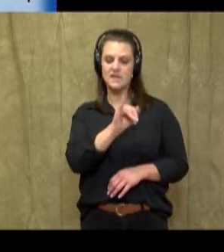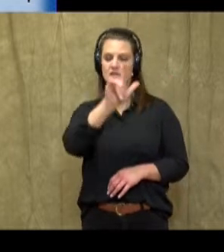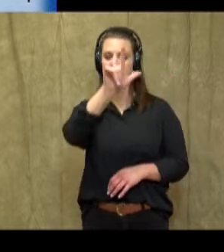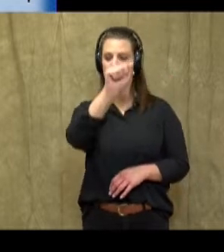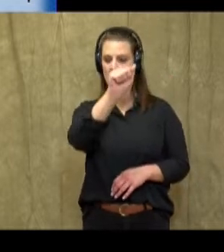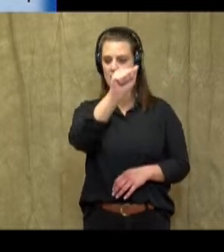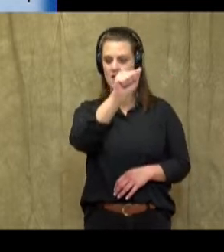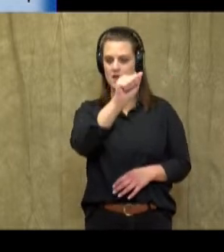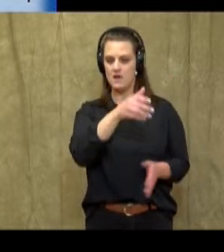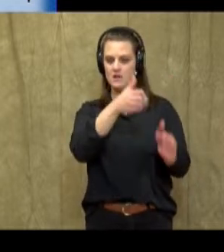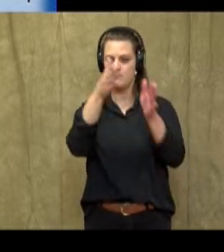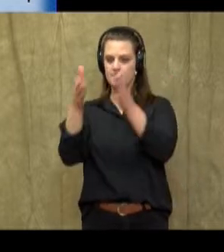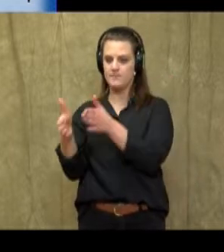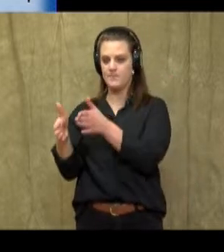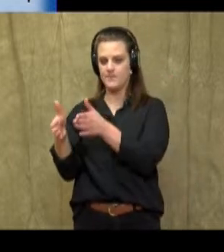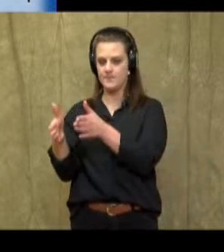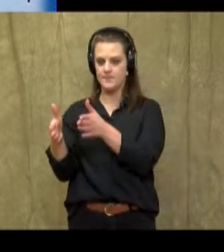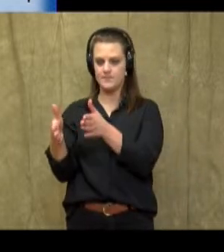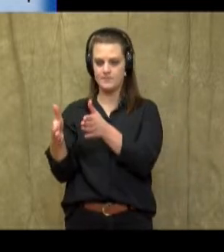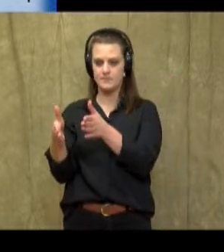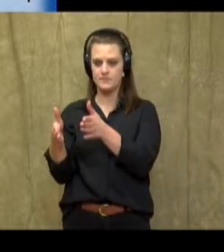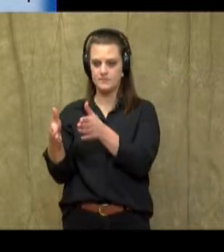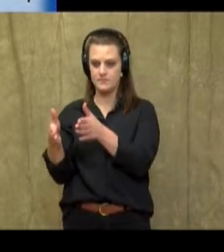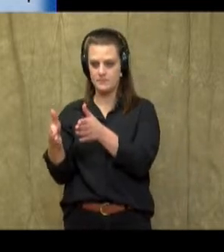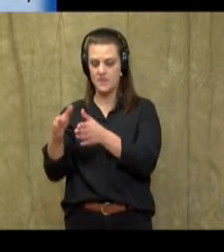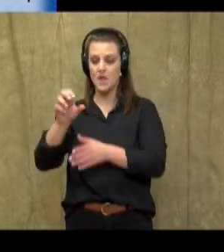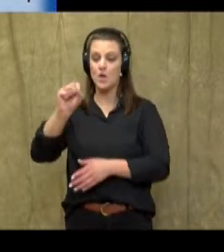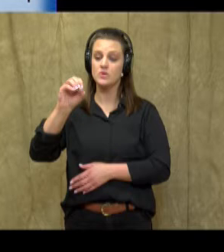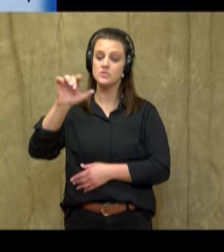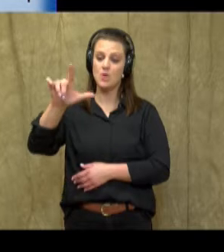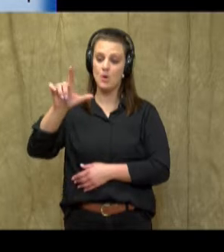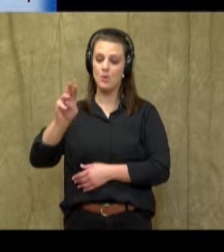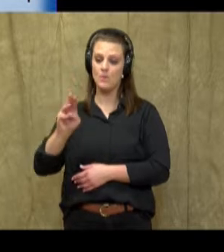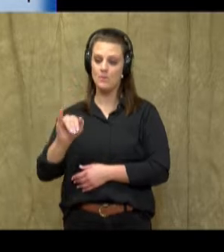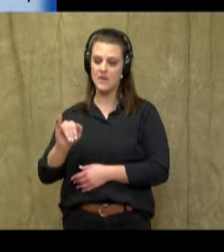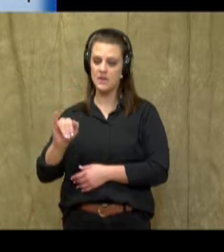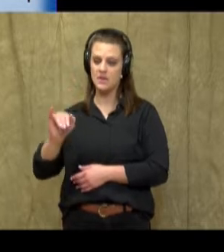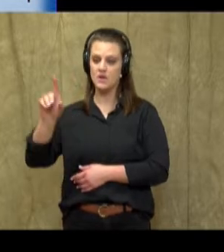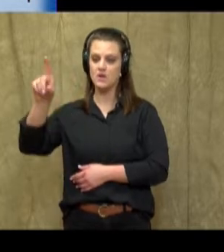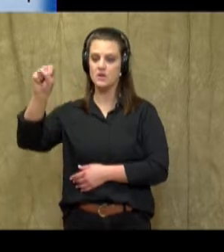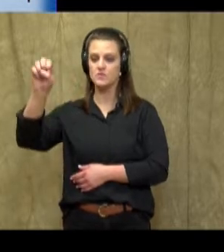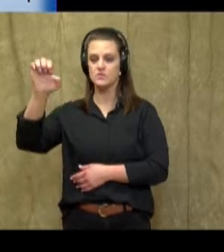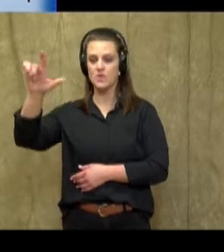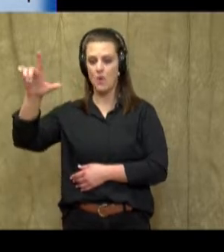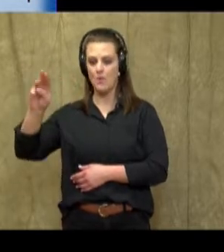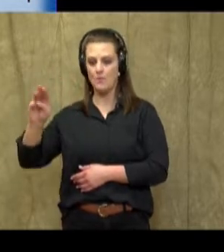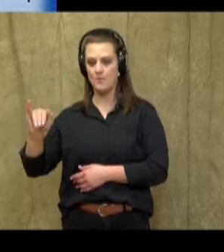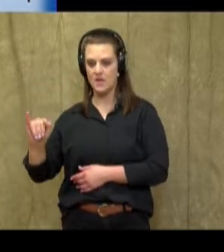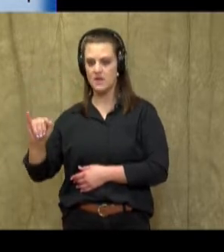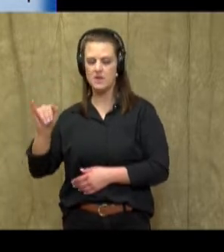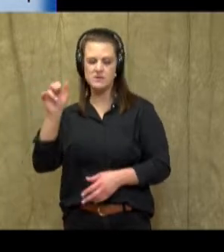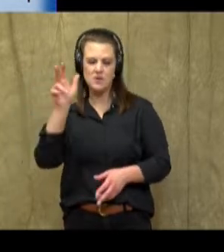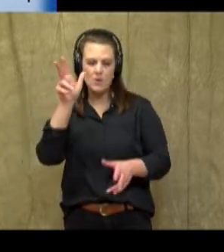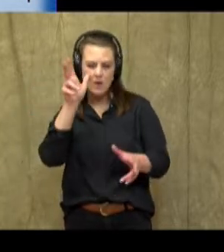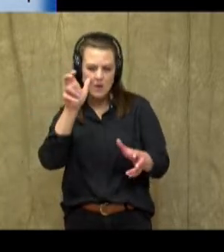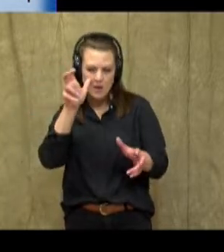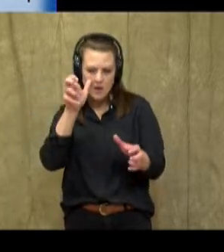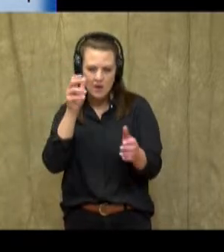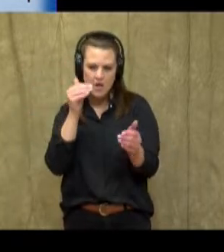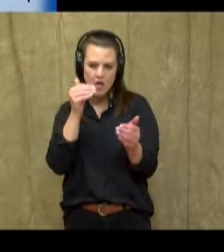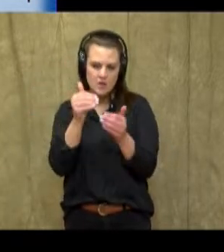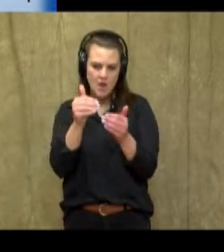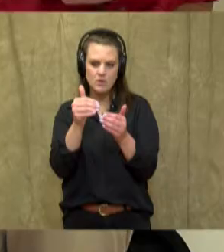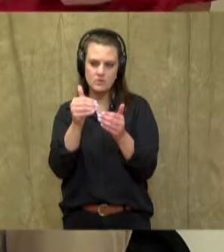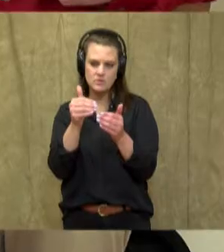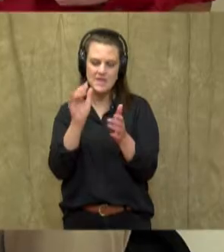choice, and in the second choice, so, me, so, me. So I want you to listen closely and see if you